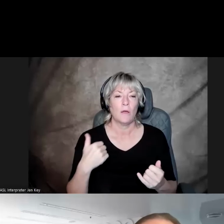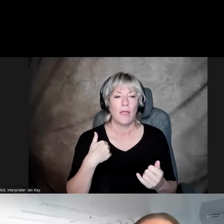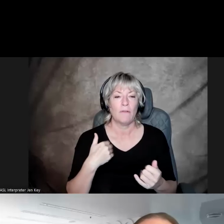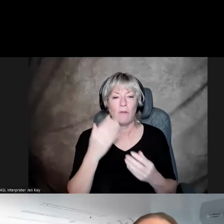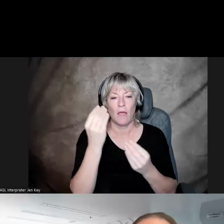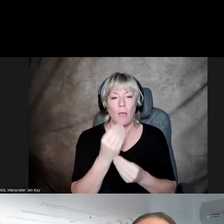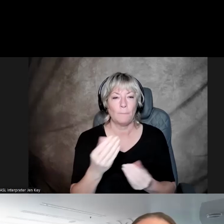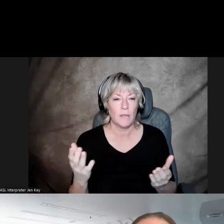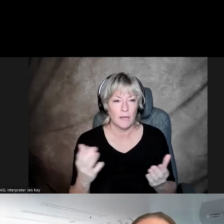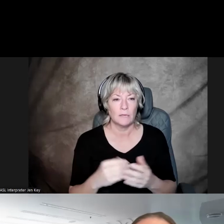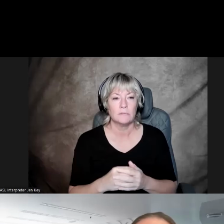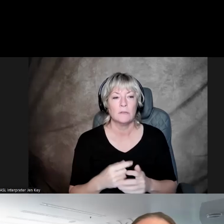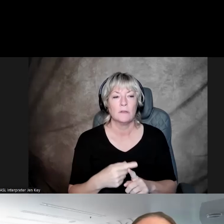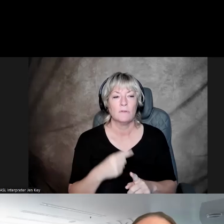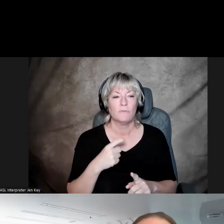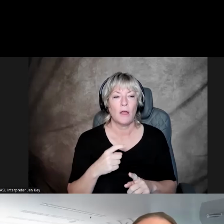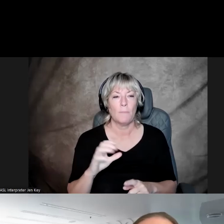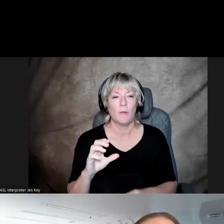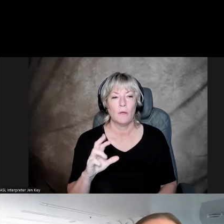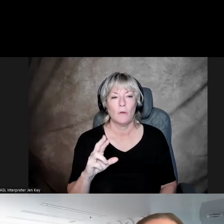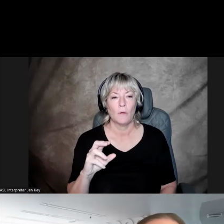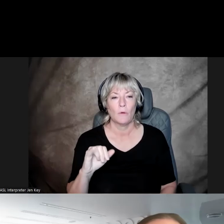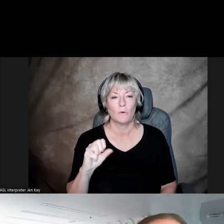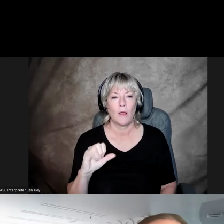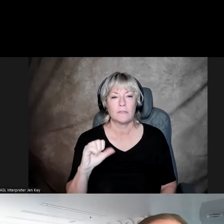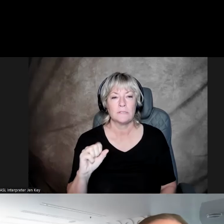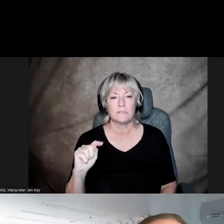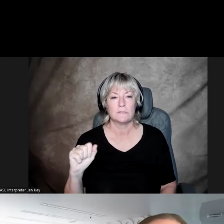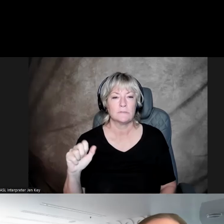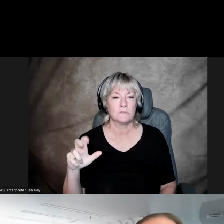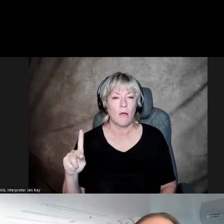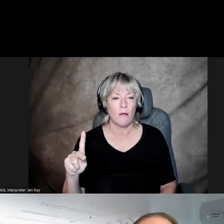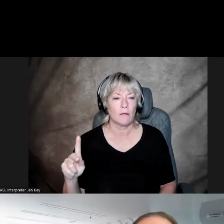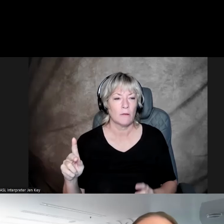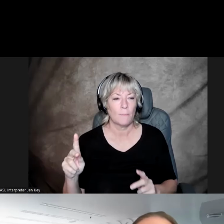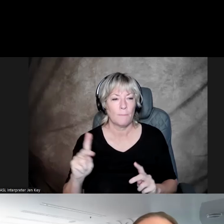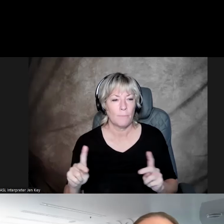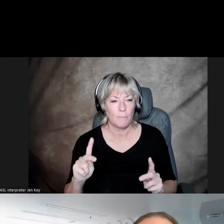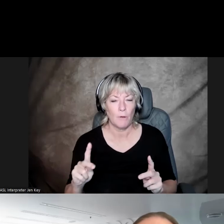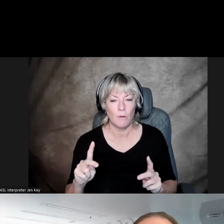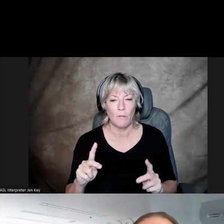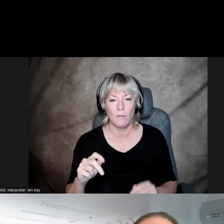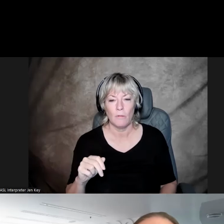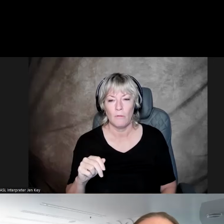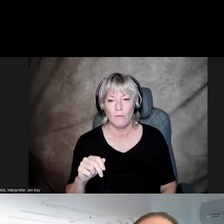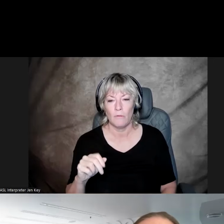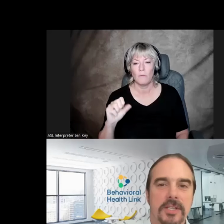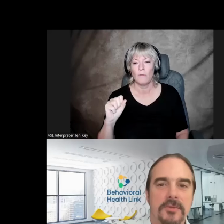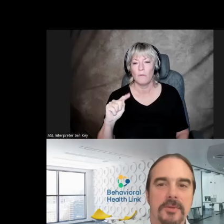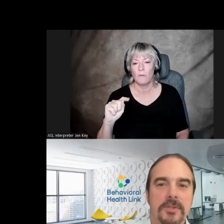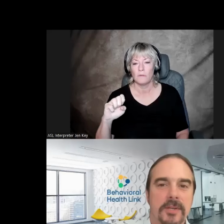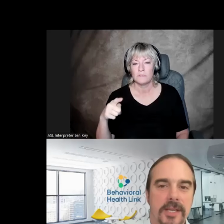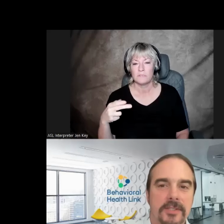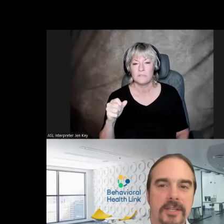update from our crisis talk folks. We're going to get something from Stephanie Hepburn, and she's going